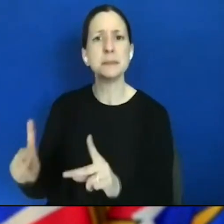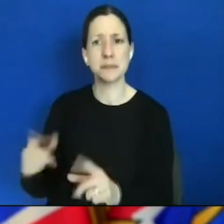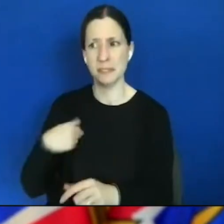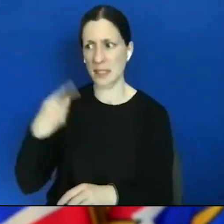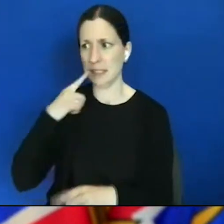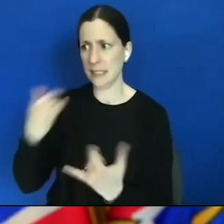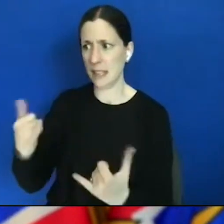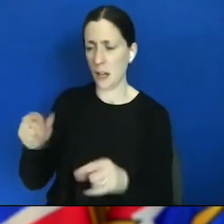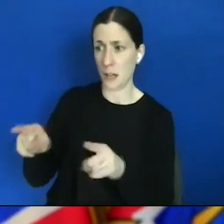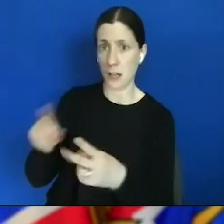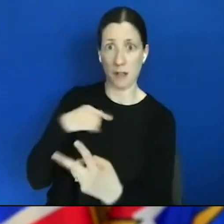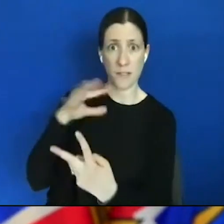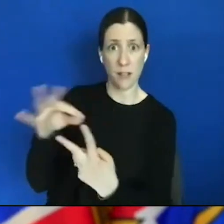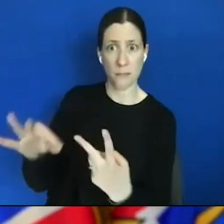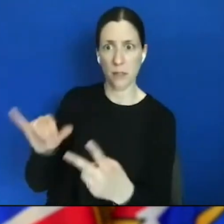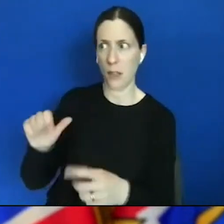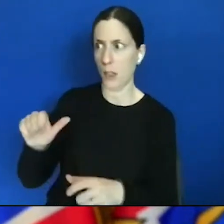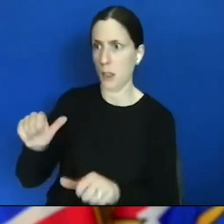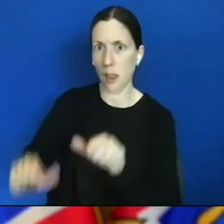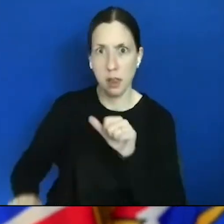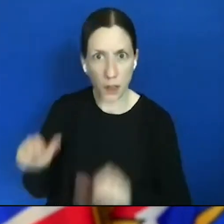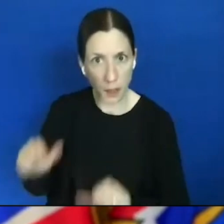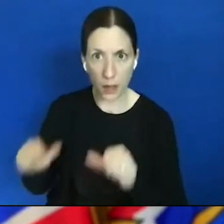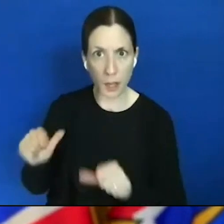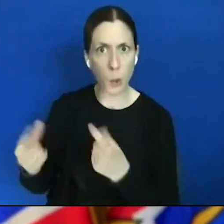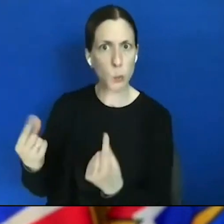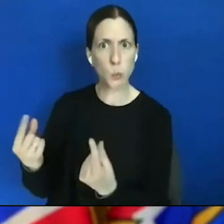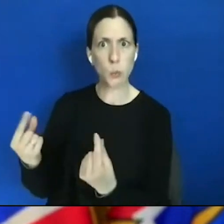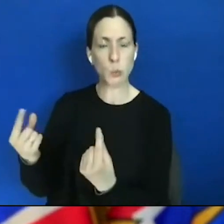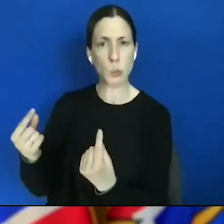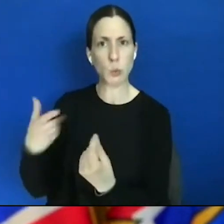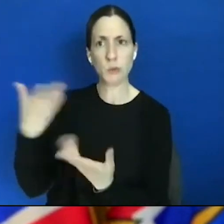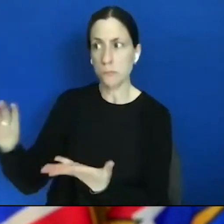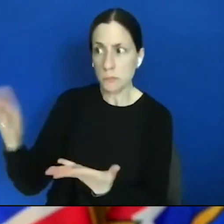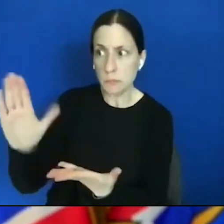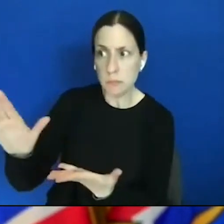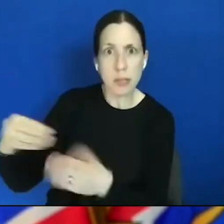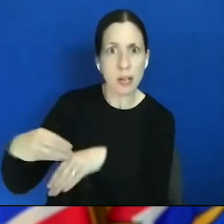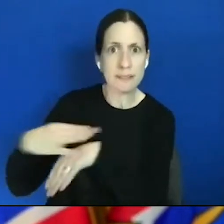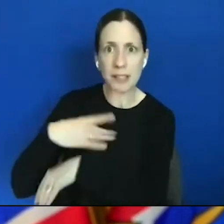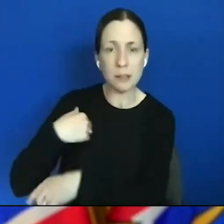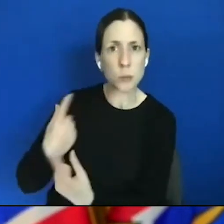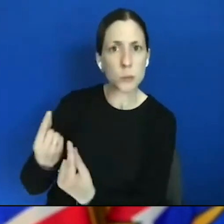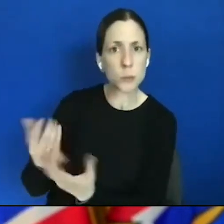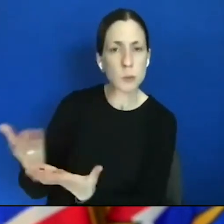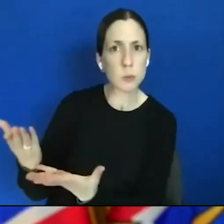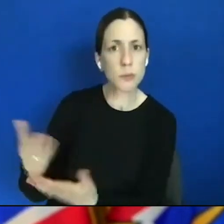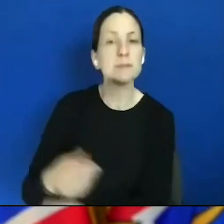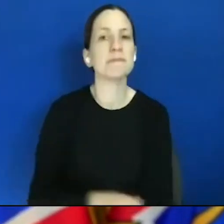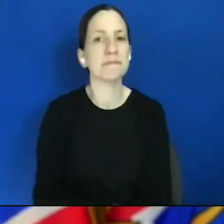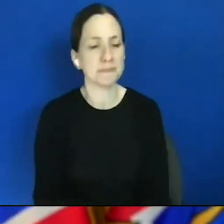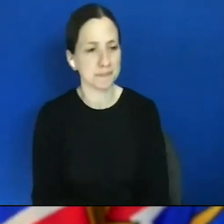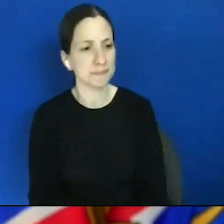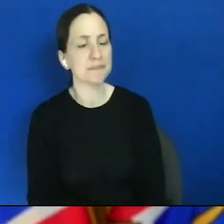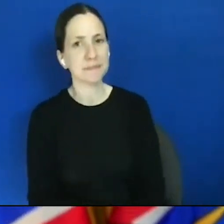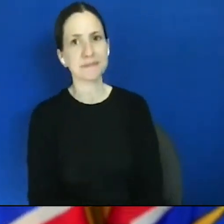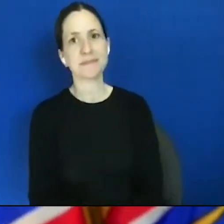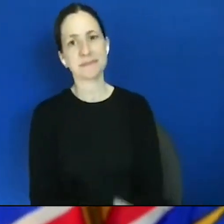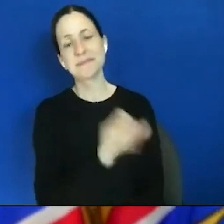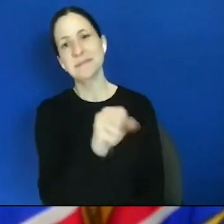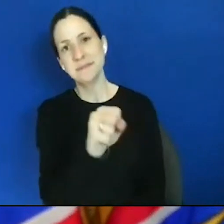people feel unsure about what to do, and we're looking to you for advice on which vaccine to take. Yeah, so you know